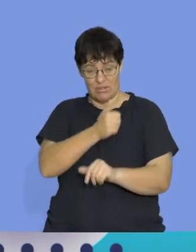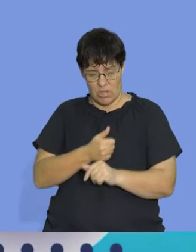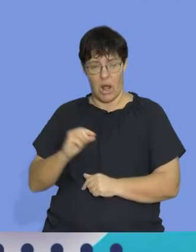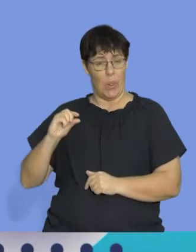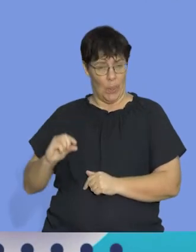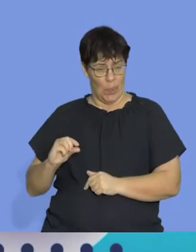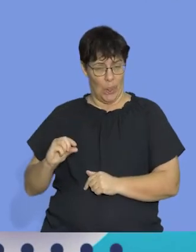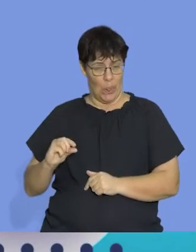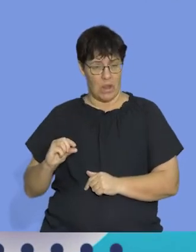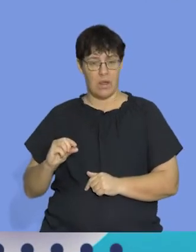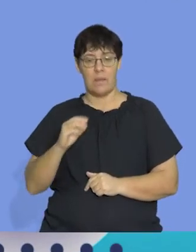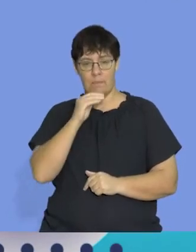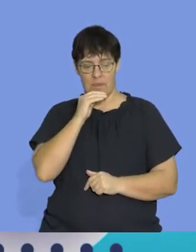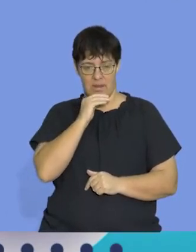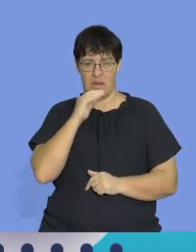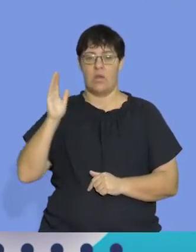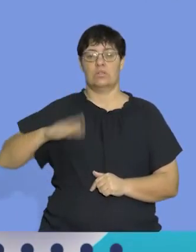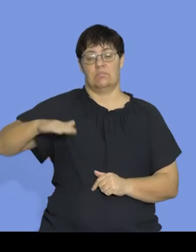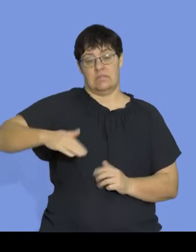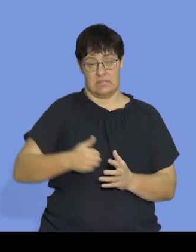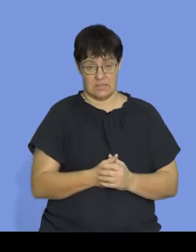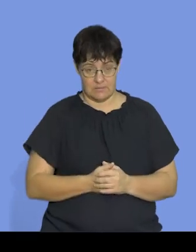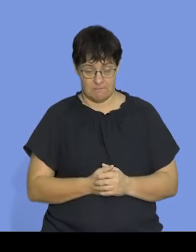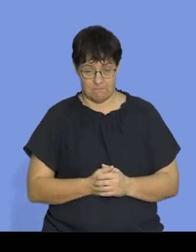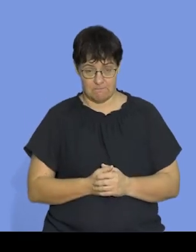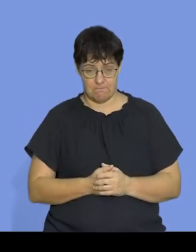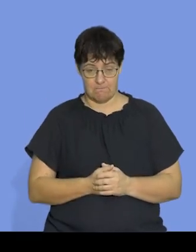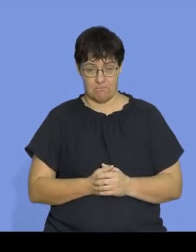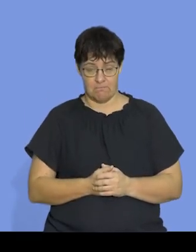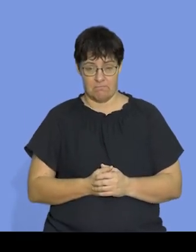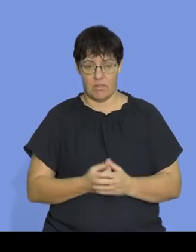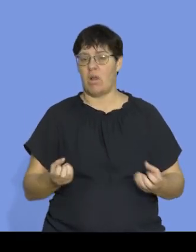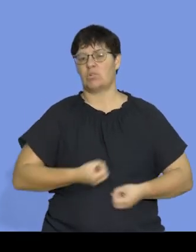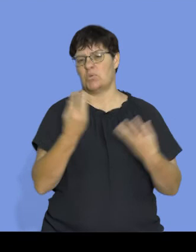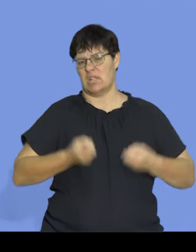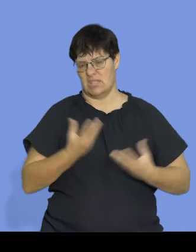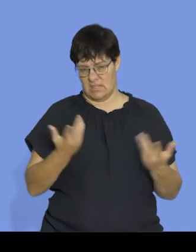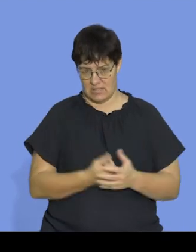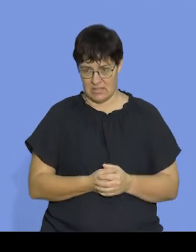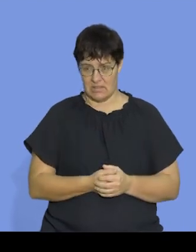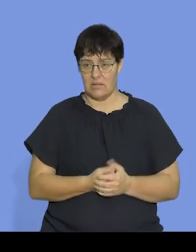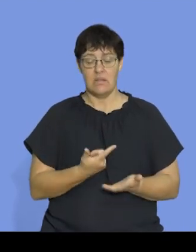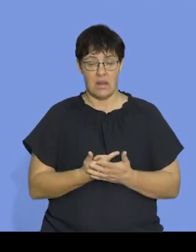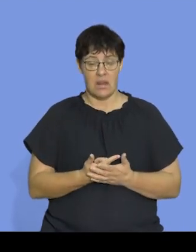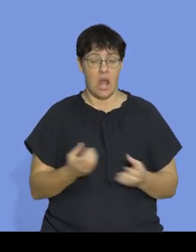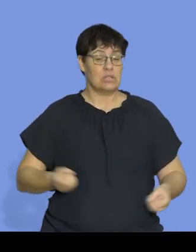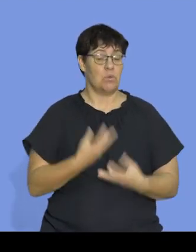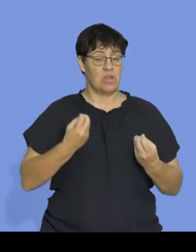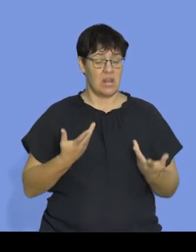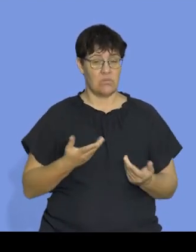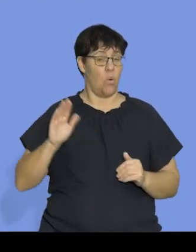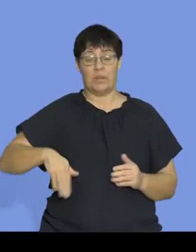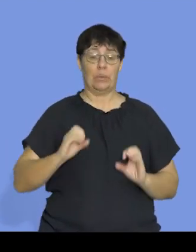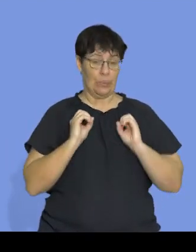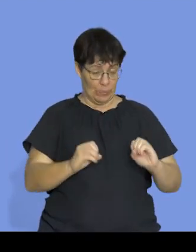then that reaction is spontaneous. Right. So then on the other end, we have got non-spontaneous reaction. So these reactions will